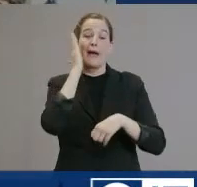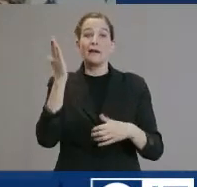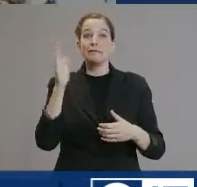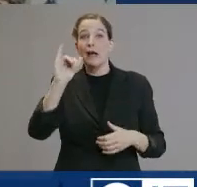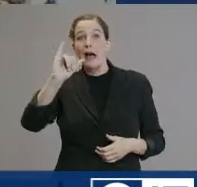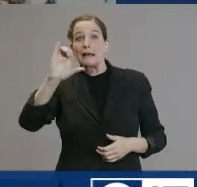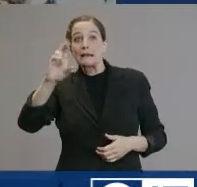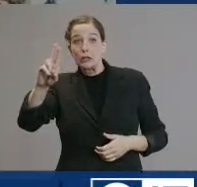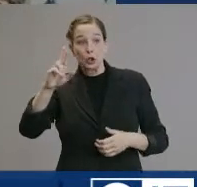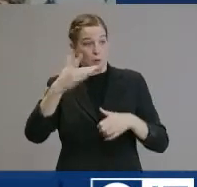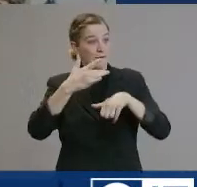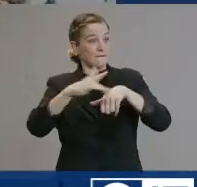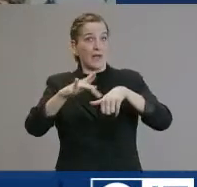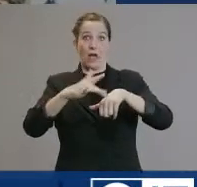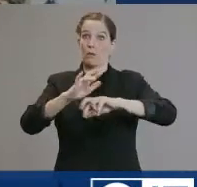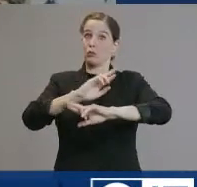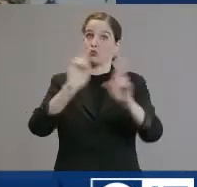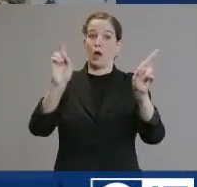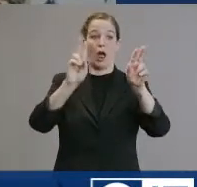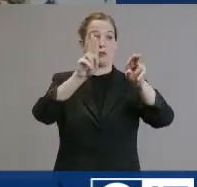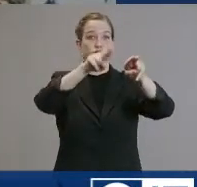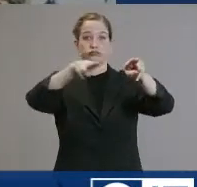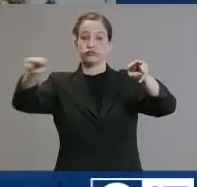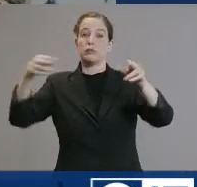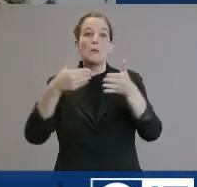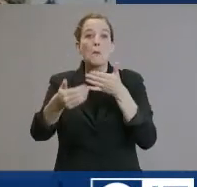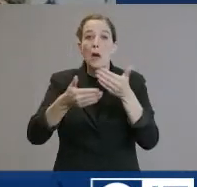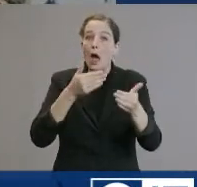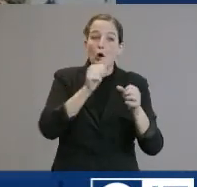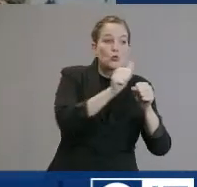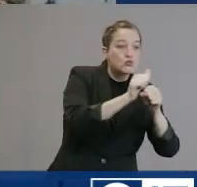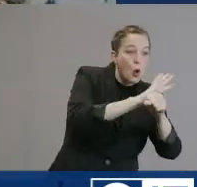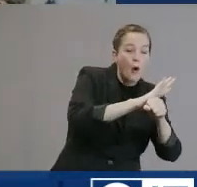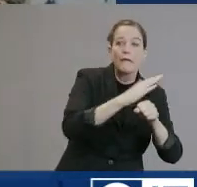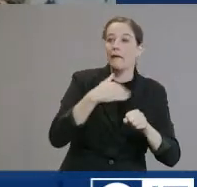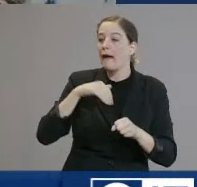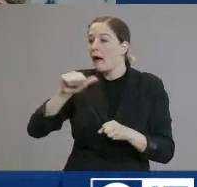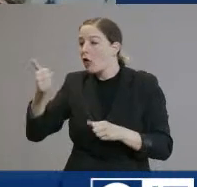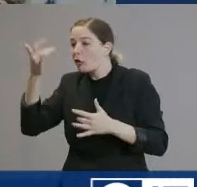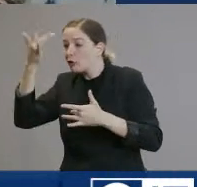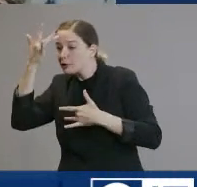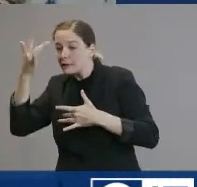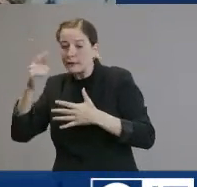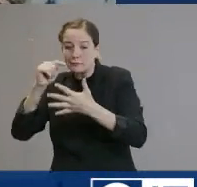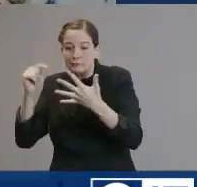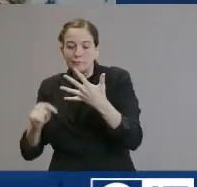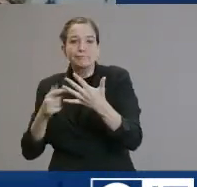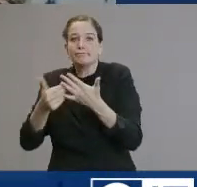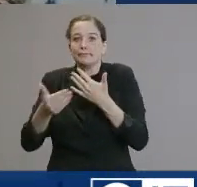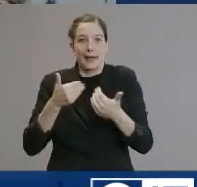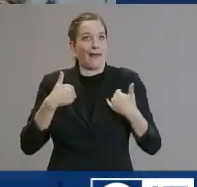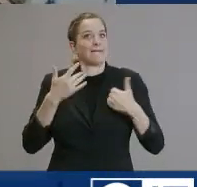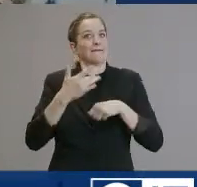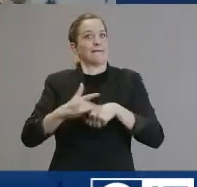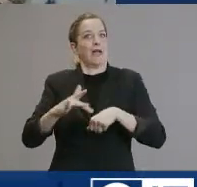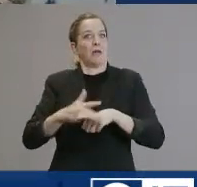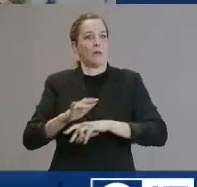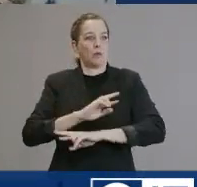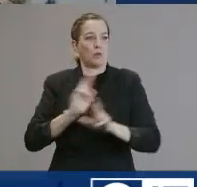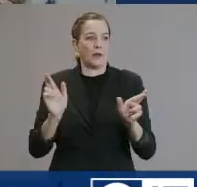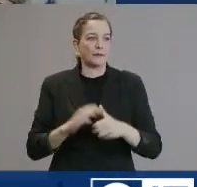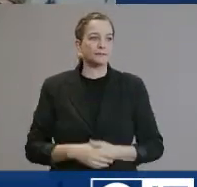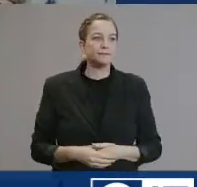extremely sick with. This is intensive care unit beds. Gold represents